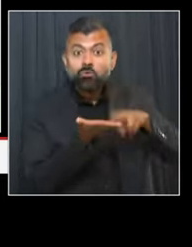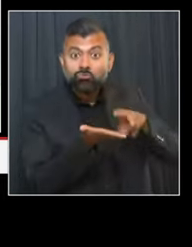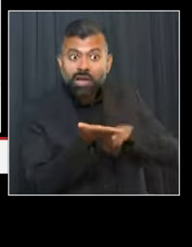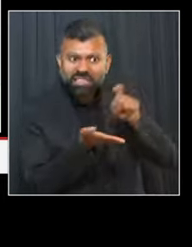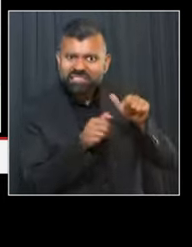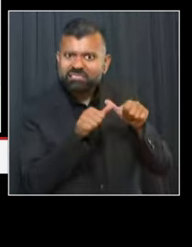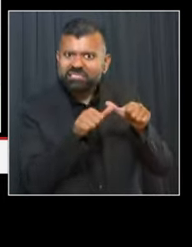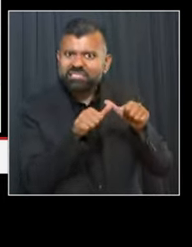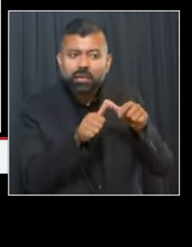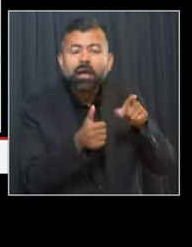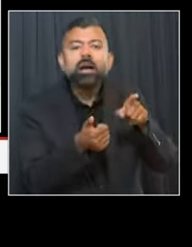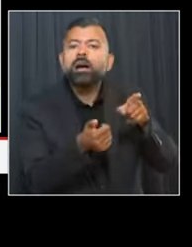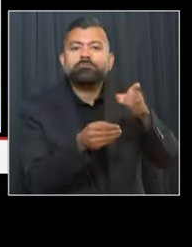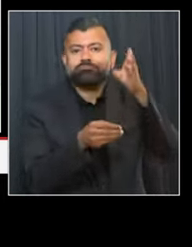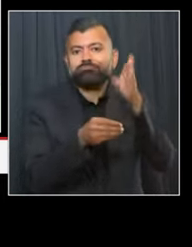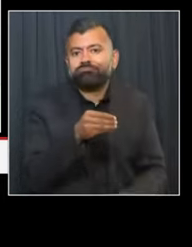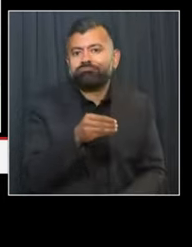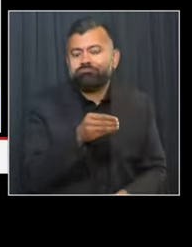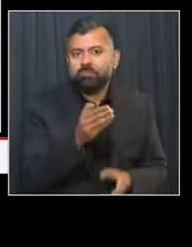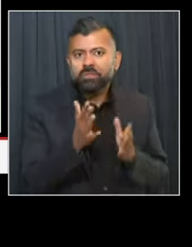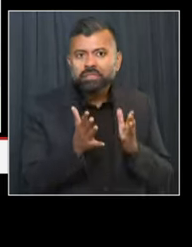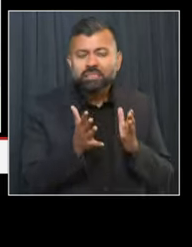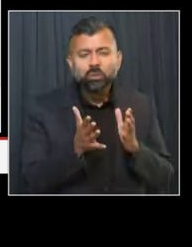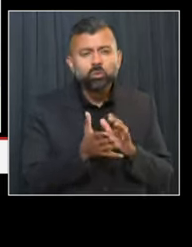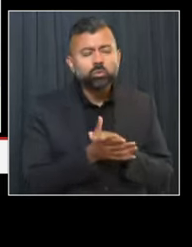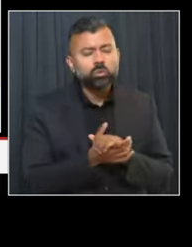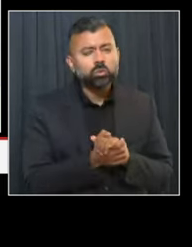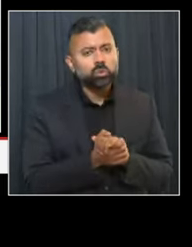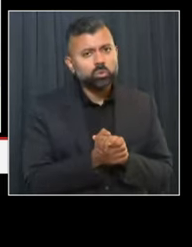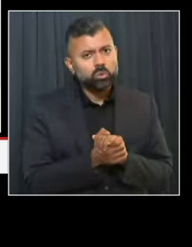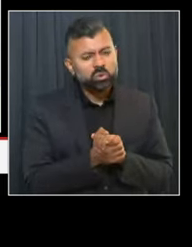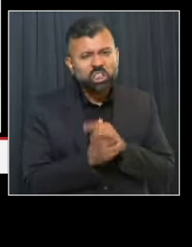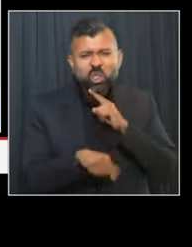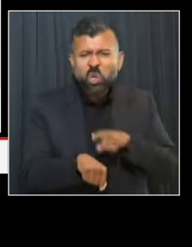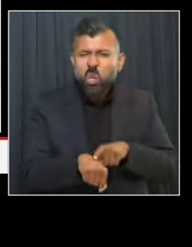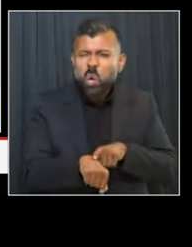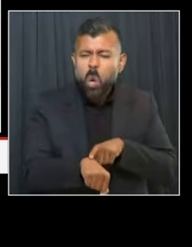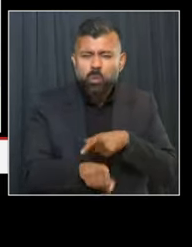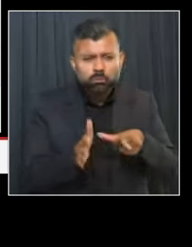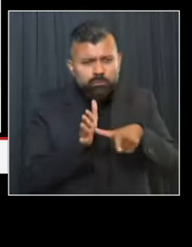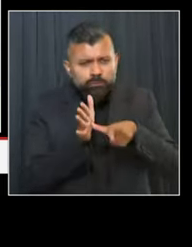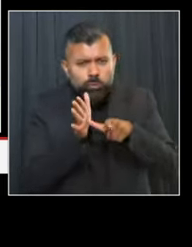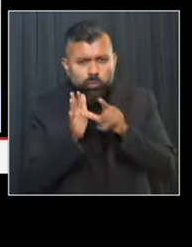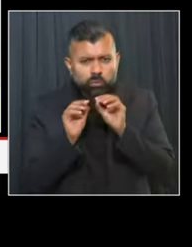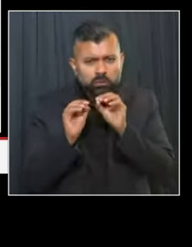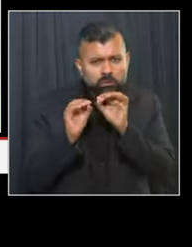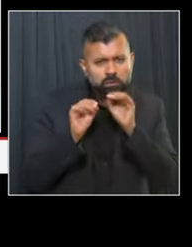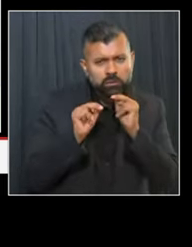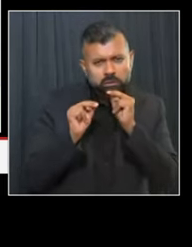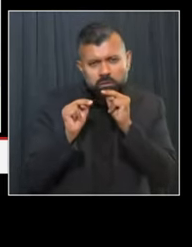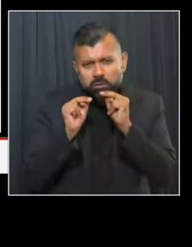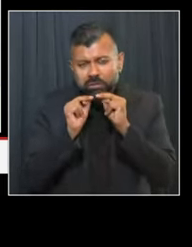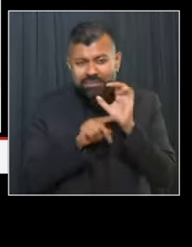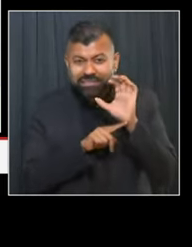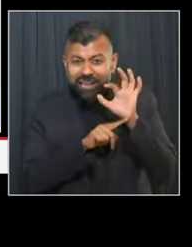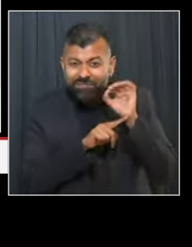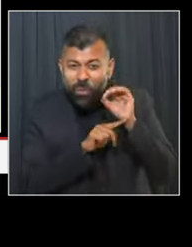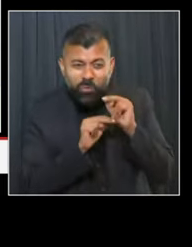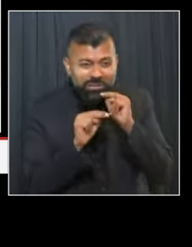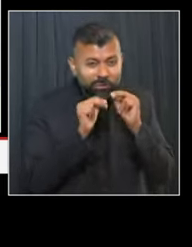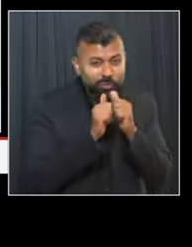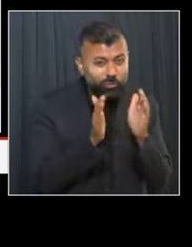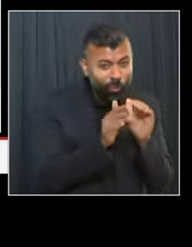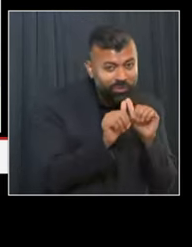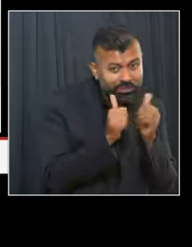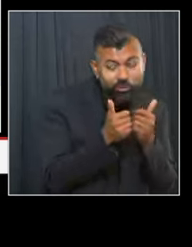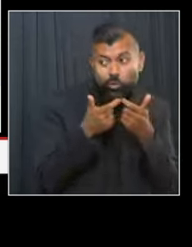on. And that's a laborious process that involved a back and forth with the agency, with the CFO's team, that led to us